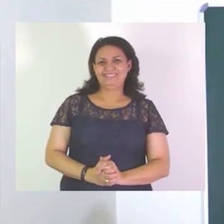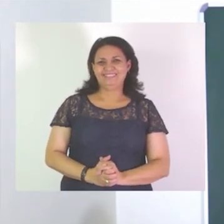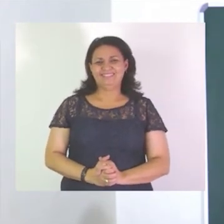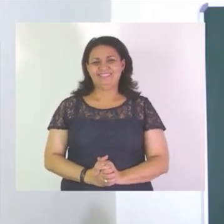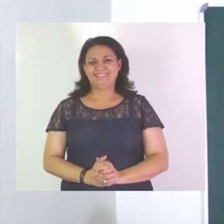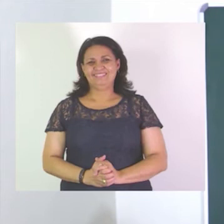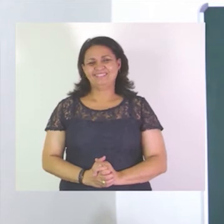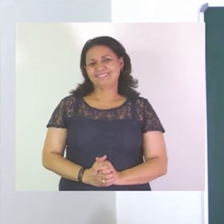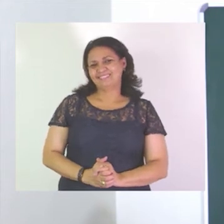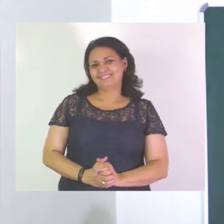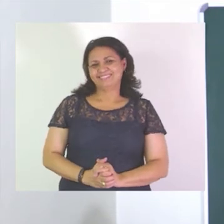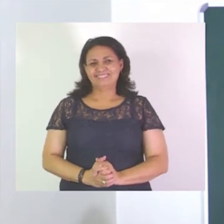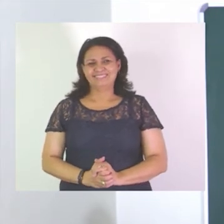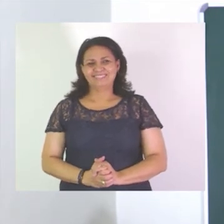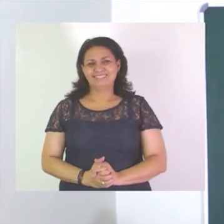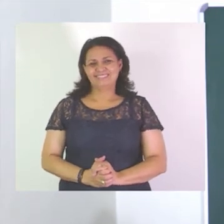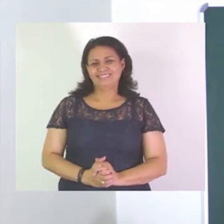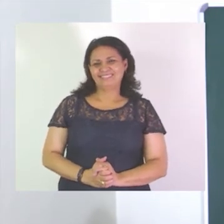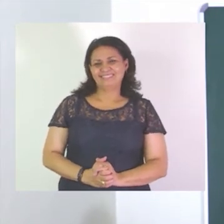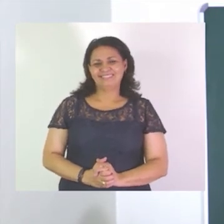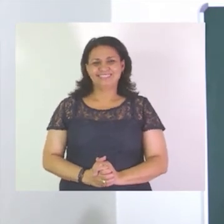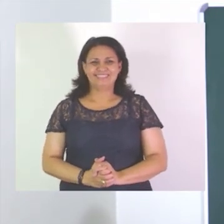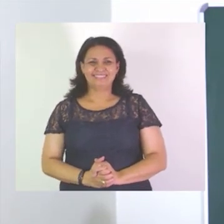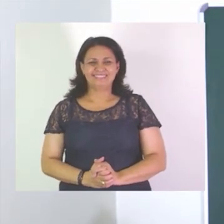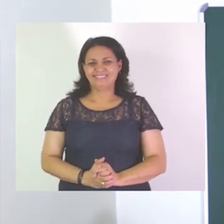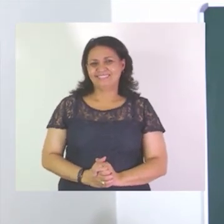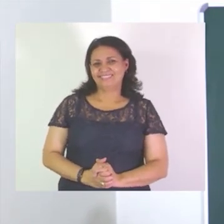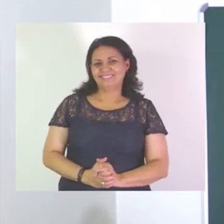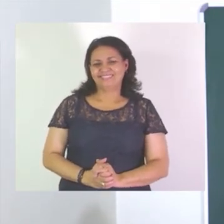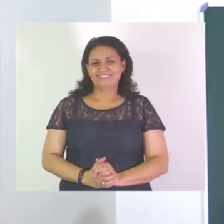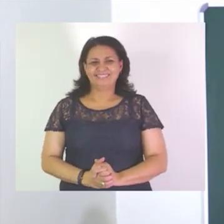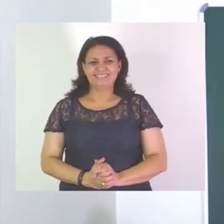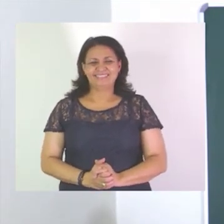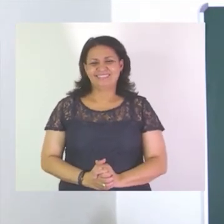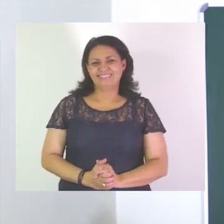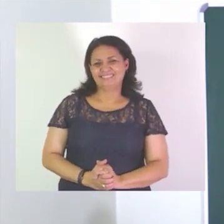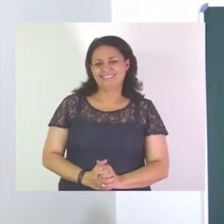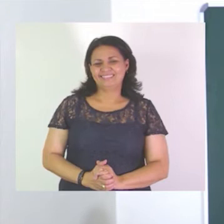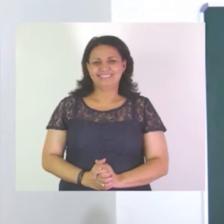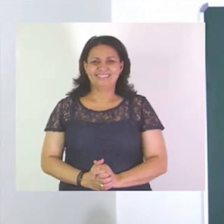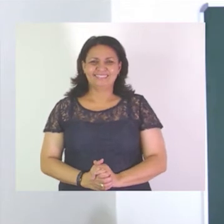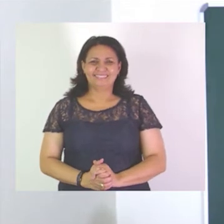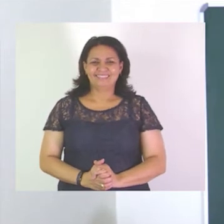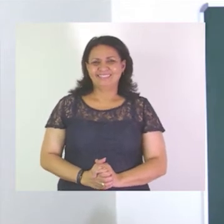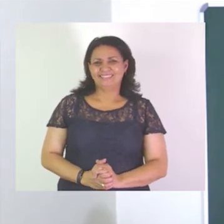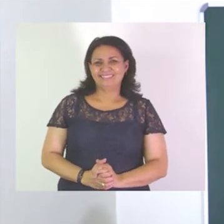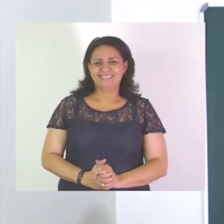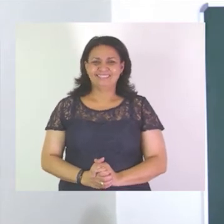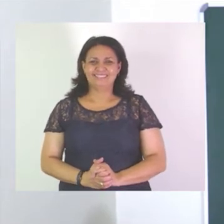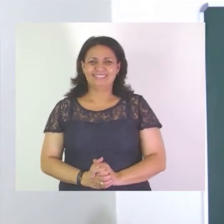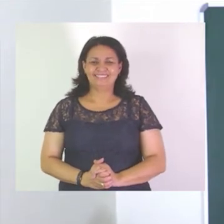words, in words, in words. MP Ink says, in words, he belongs to